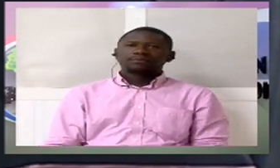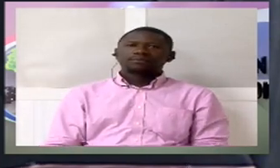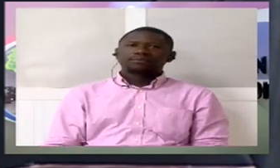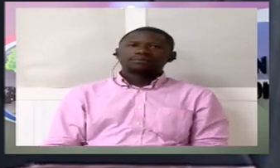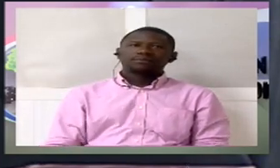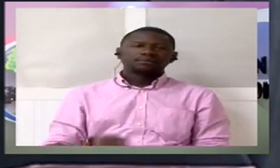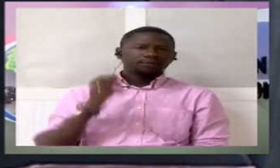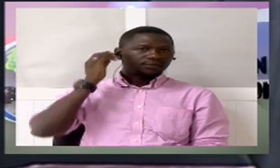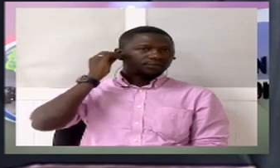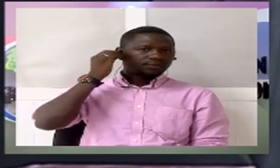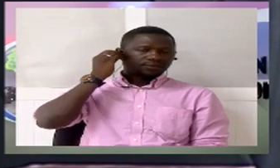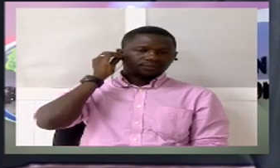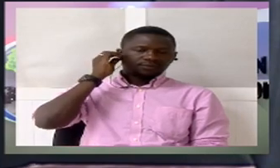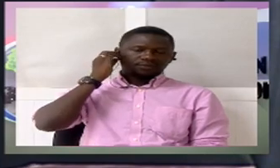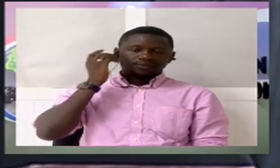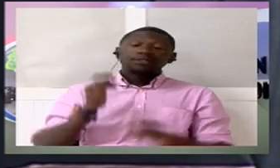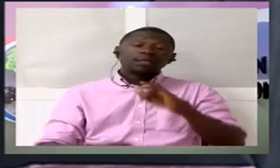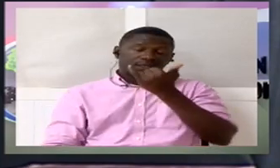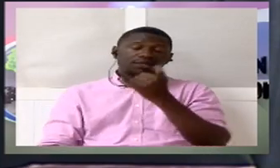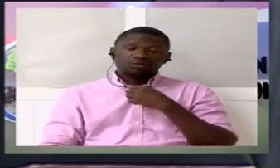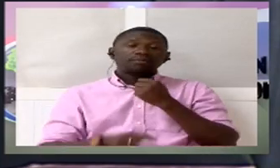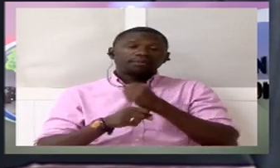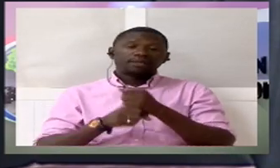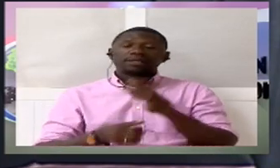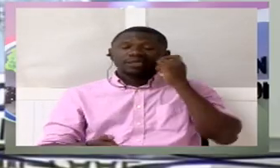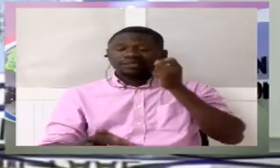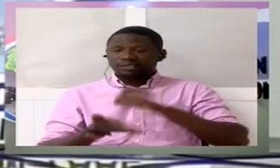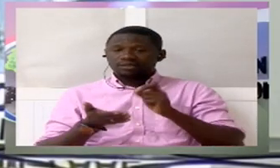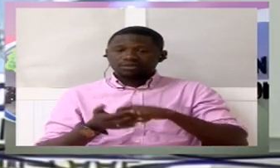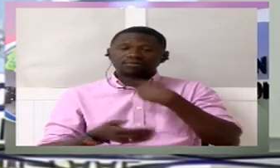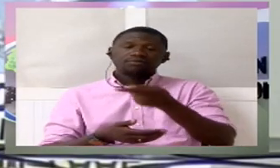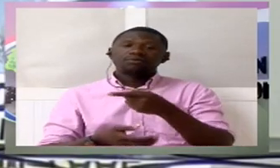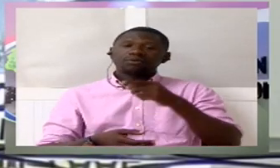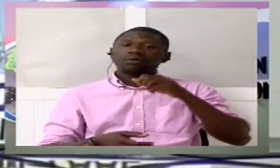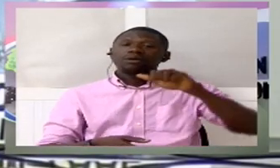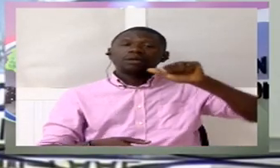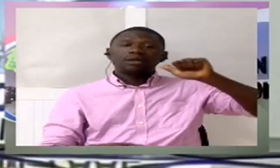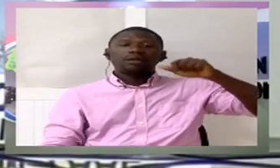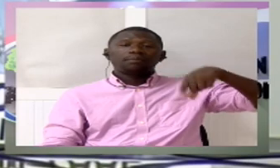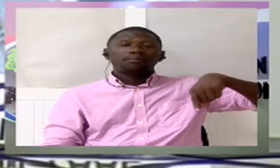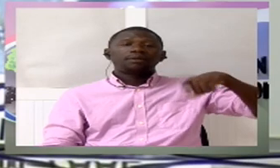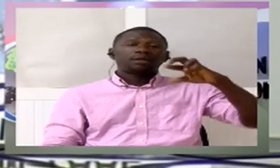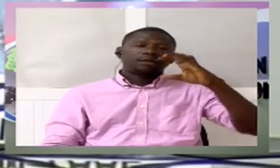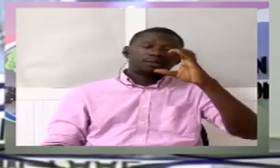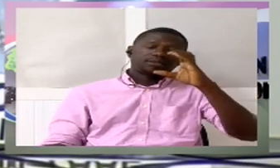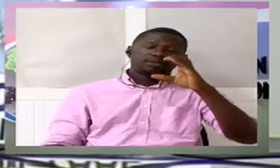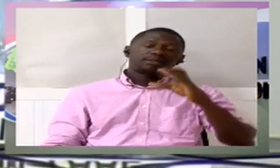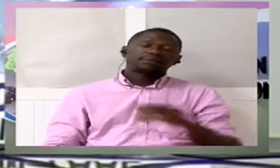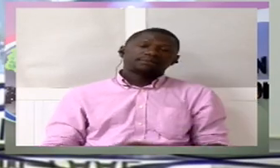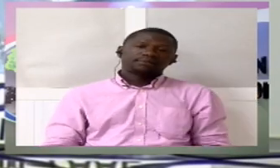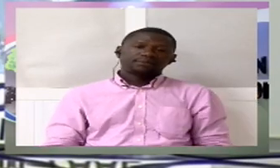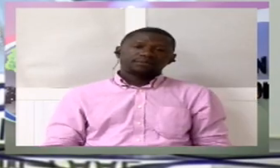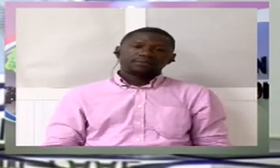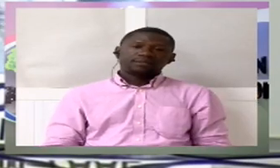secretary leti patiokono. Yes, he was made secretary to the party. But he also had a connection with the group called the